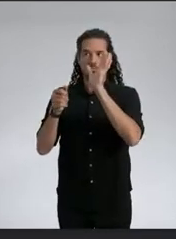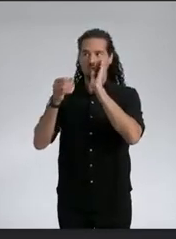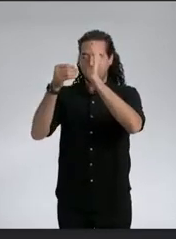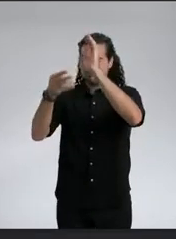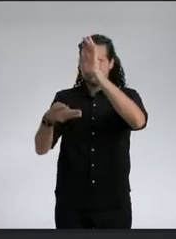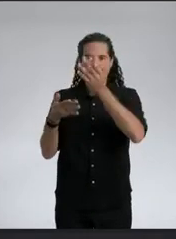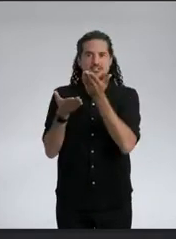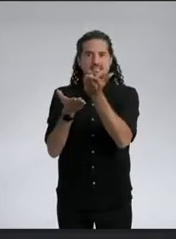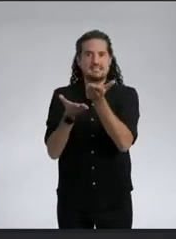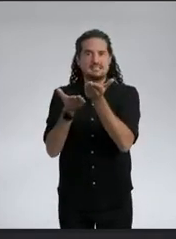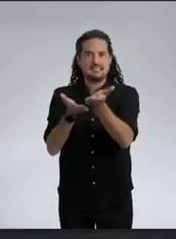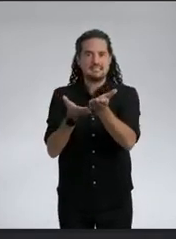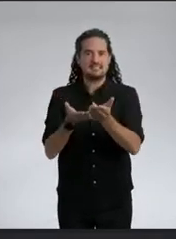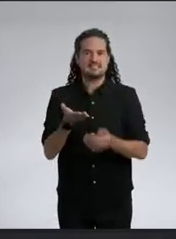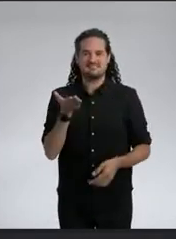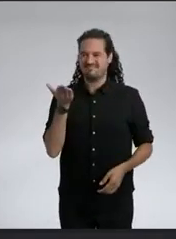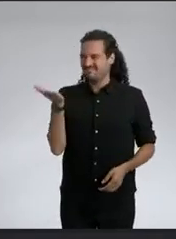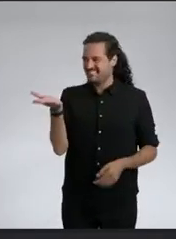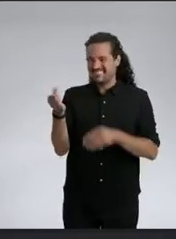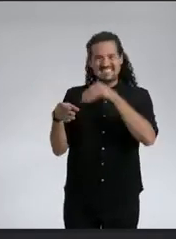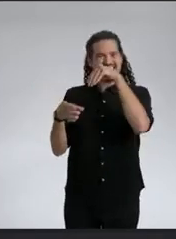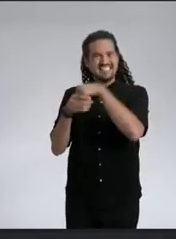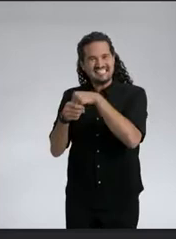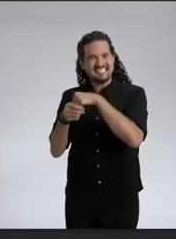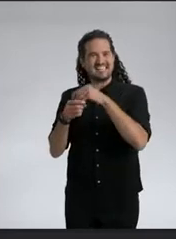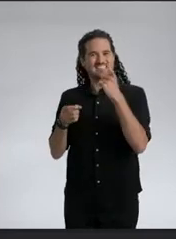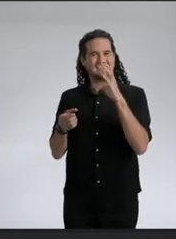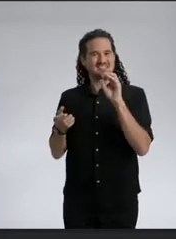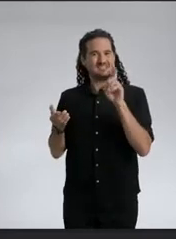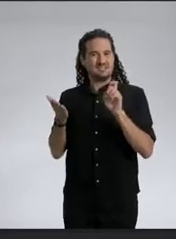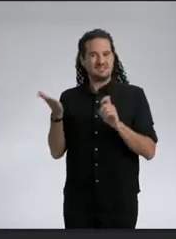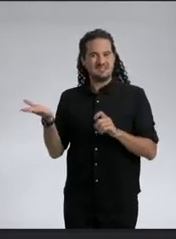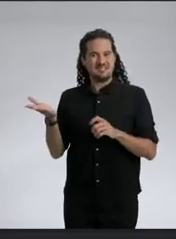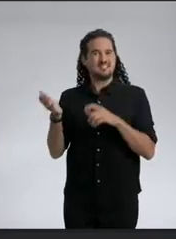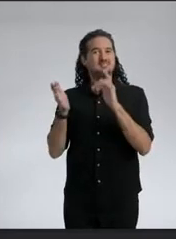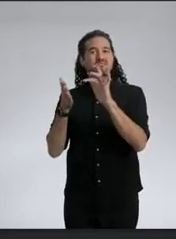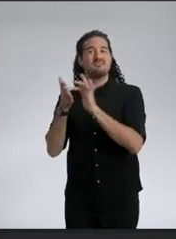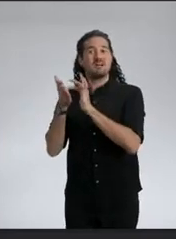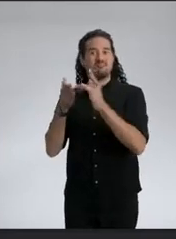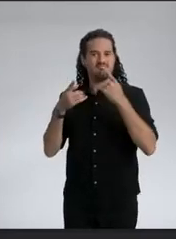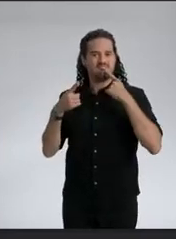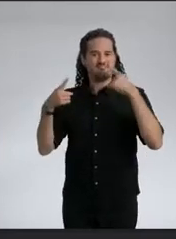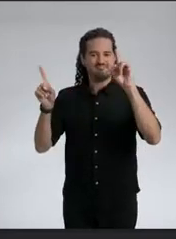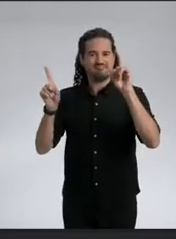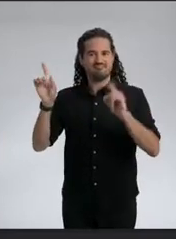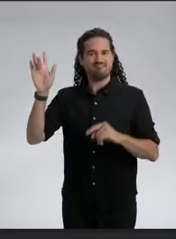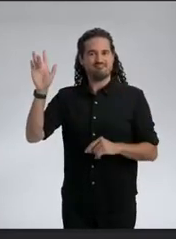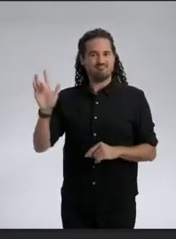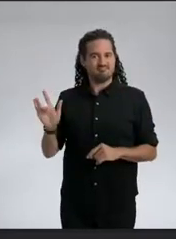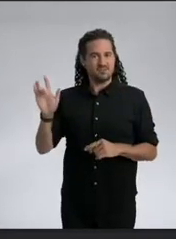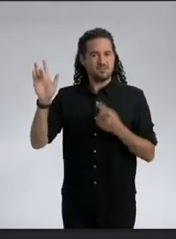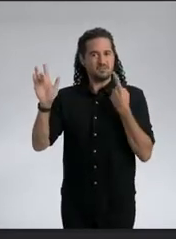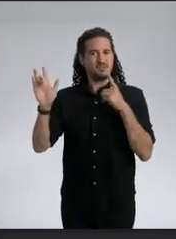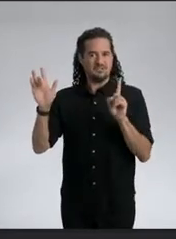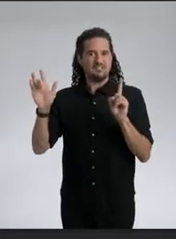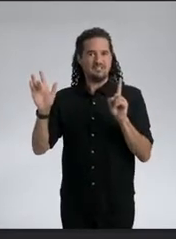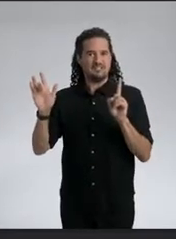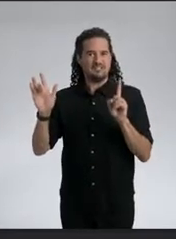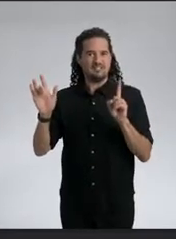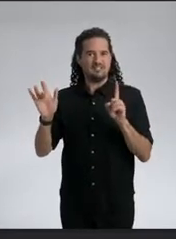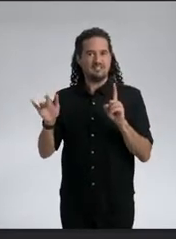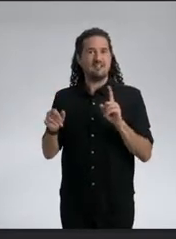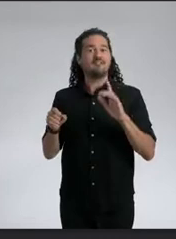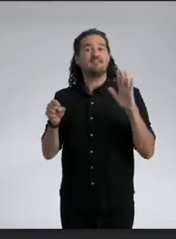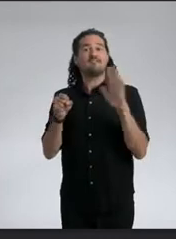in Xcode. We have a swipe action now, pull to refresh, and full search